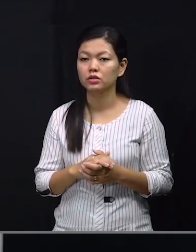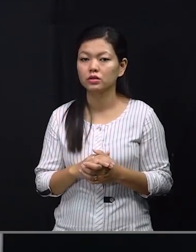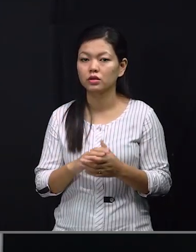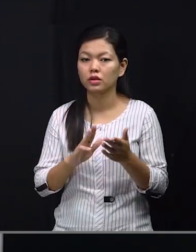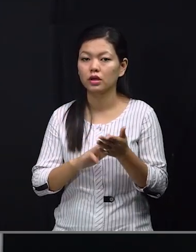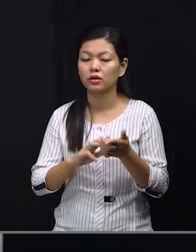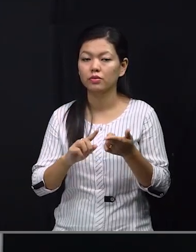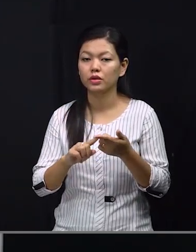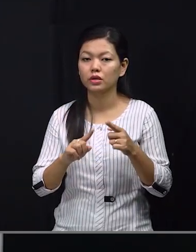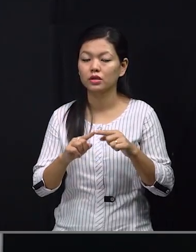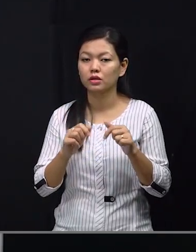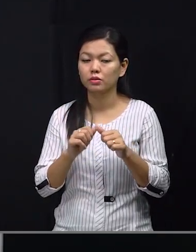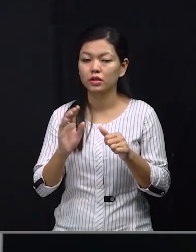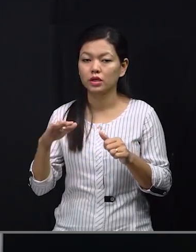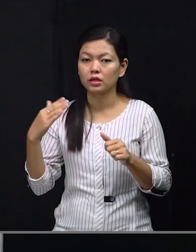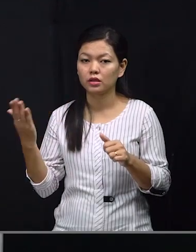meta-dichloropenzene, and this one is